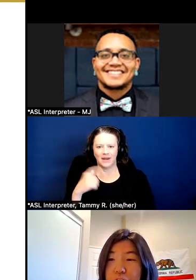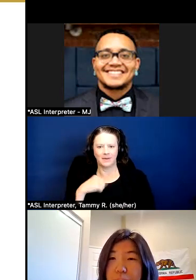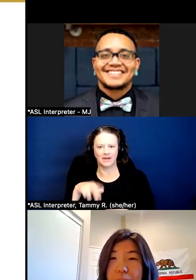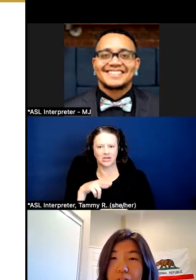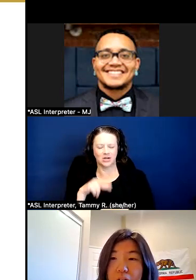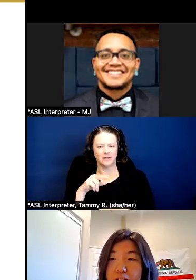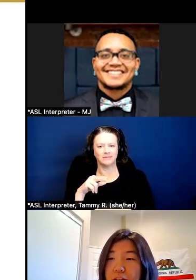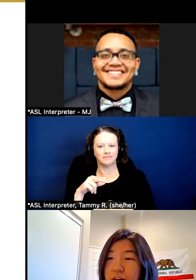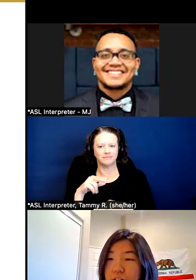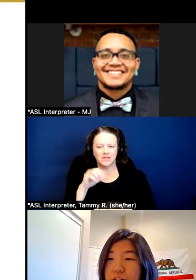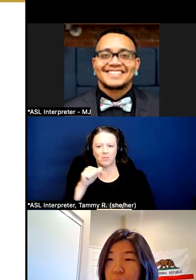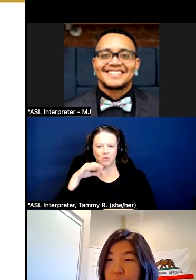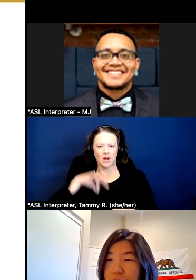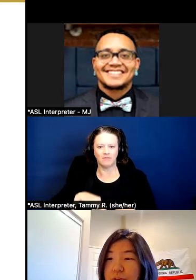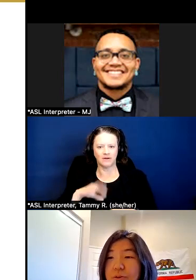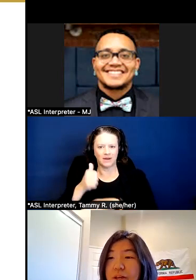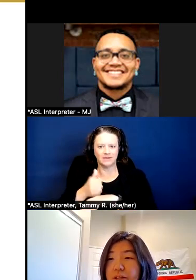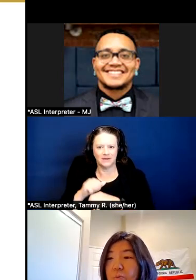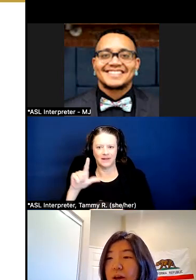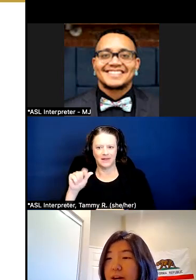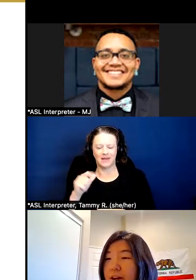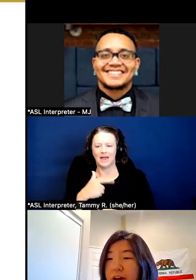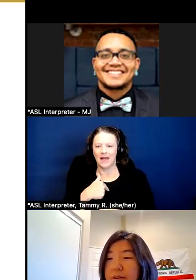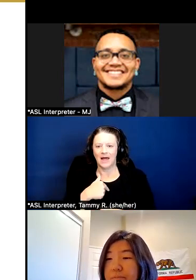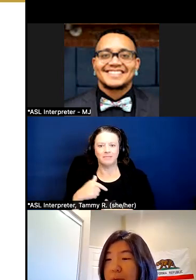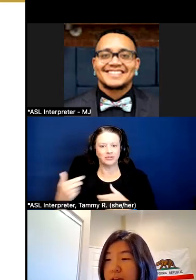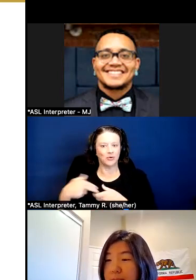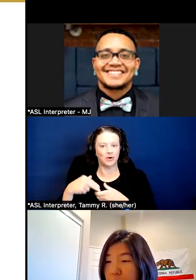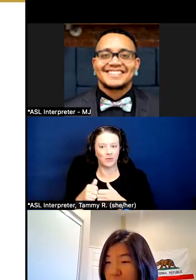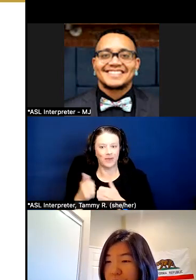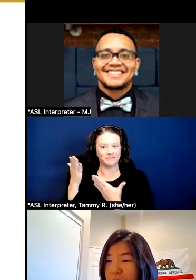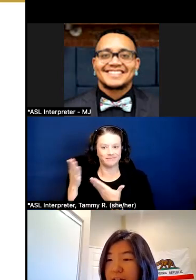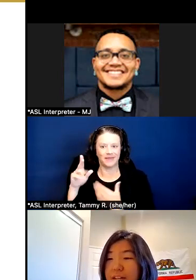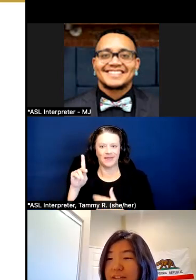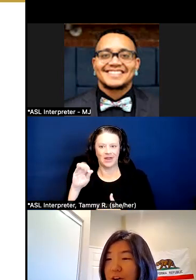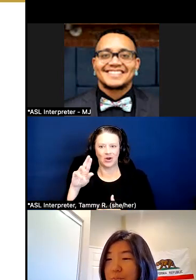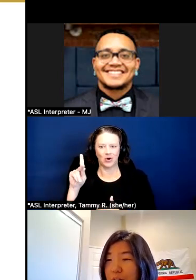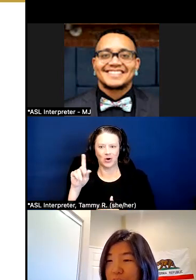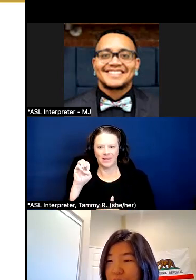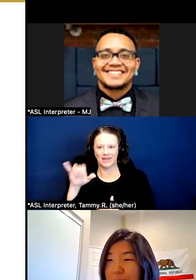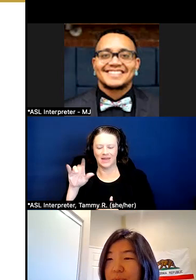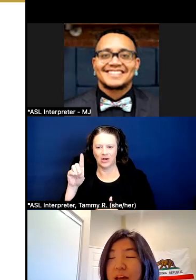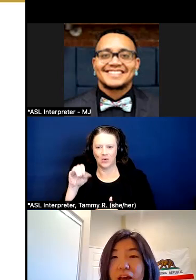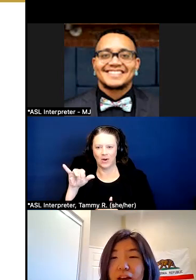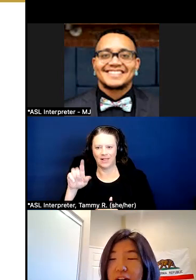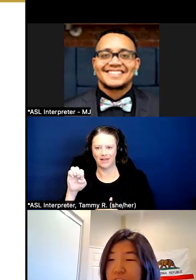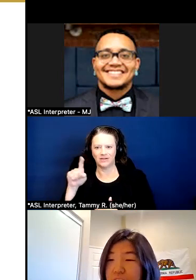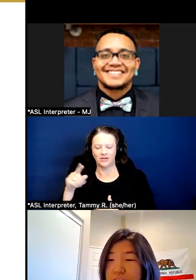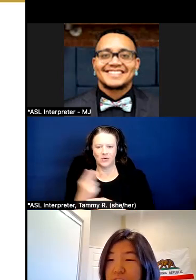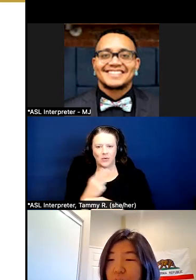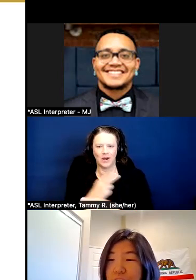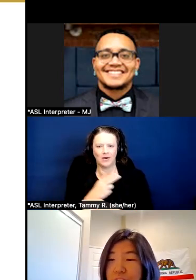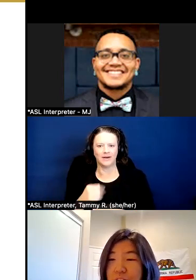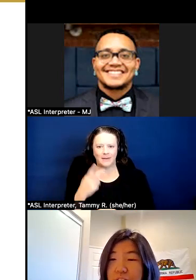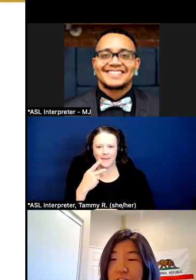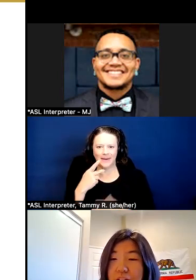am joined by my colleague, Kirkley Doyle, who is wearing a pink sweater and has long brown hair. And Kirkley is